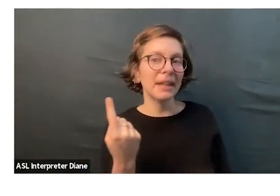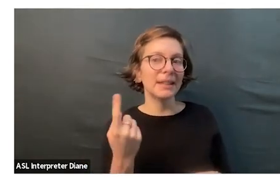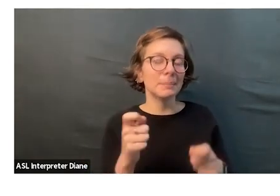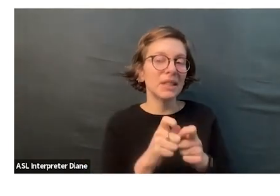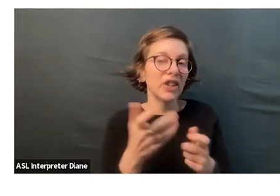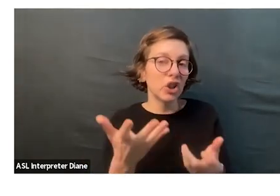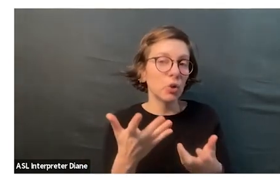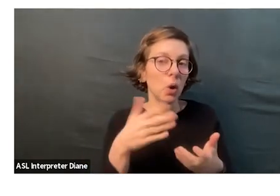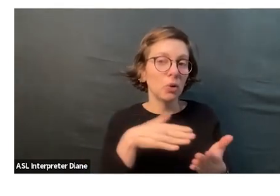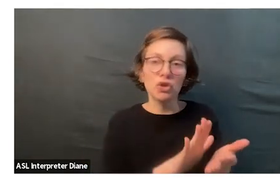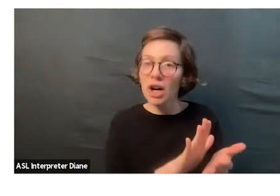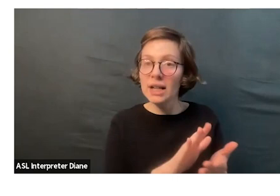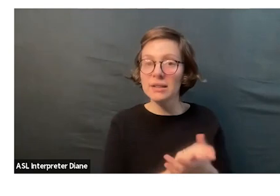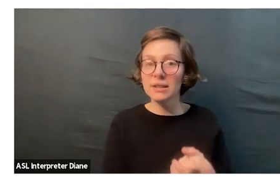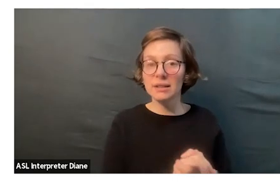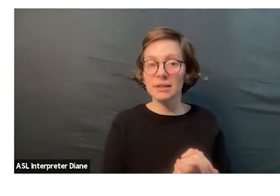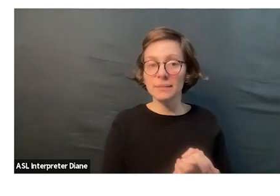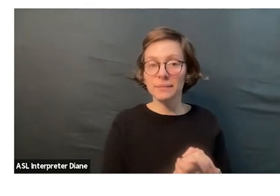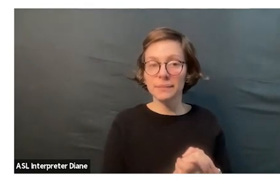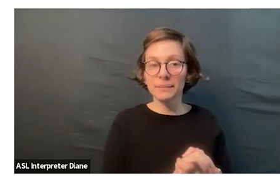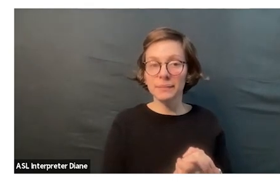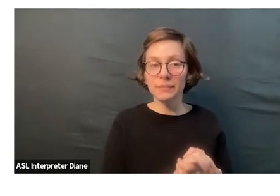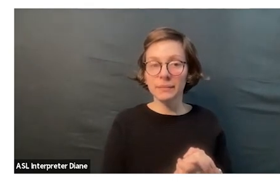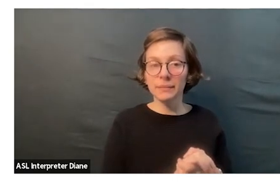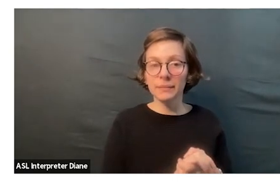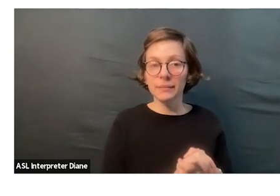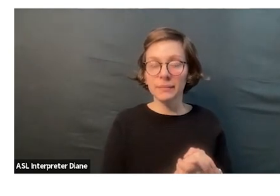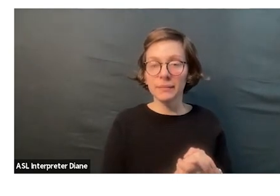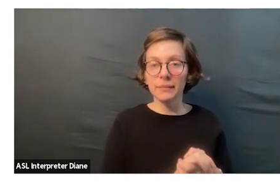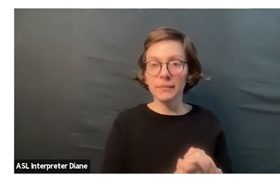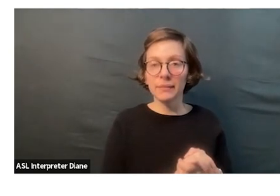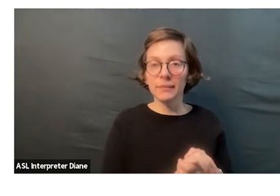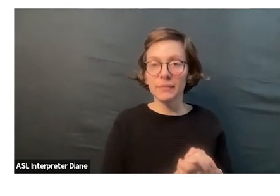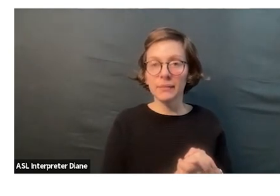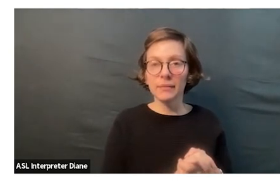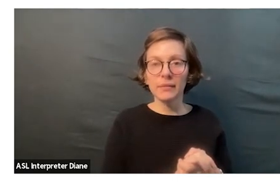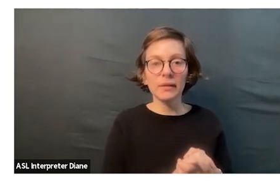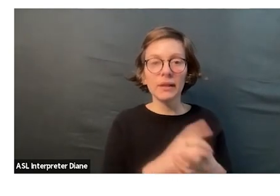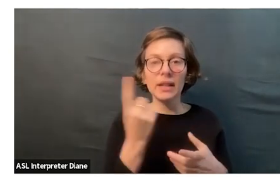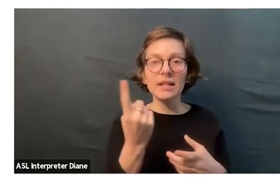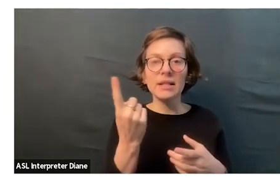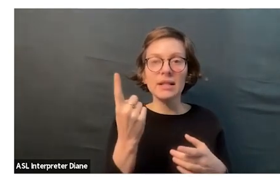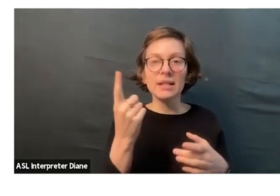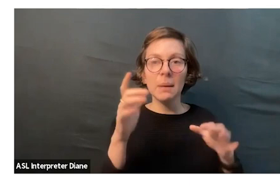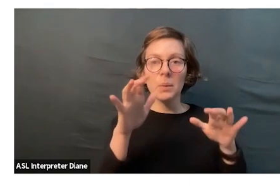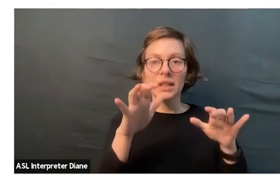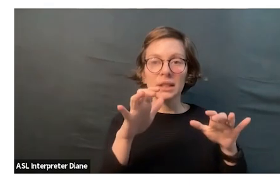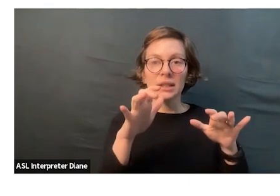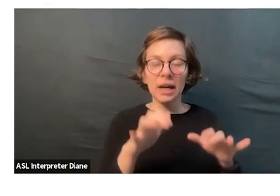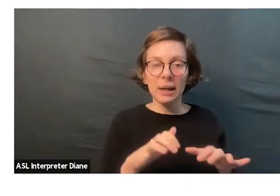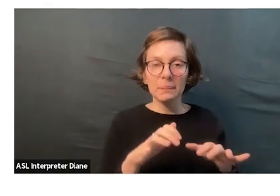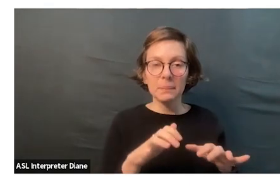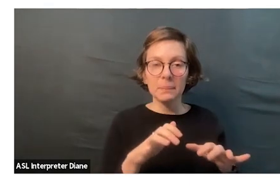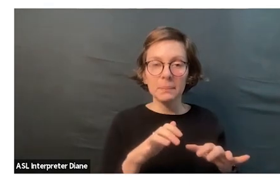encourages those so-called to think of themselves as belonging to a majority on the planet. It refers to people who are